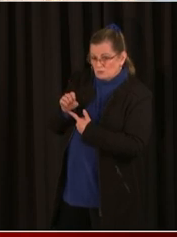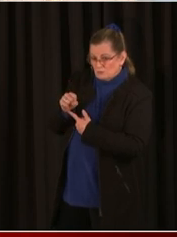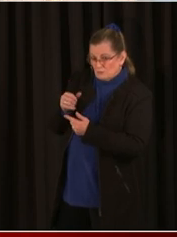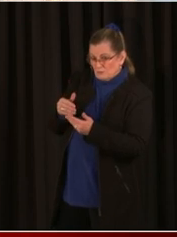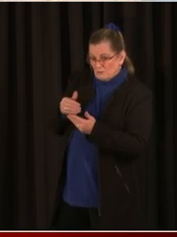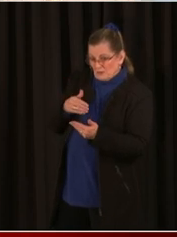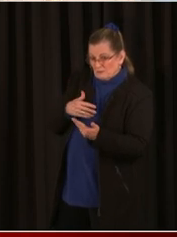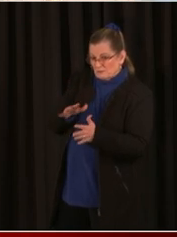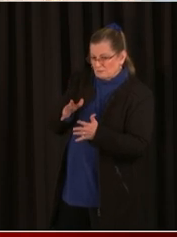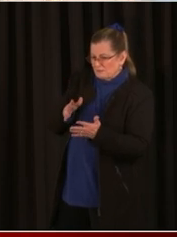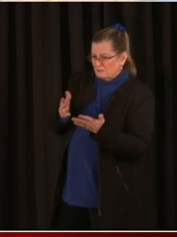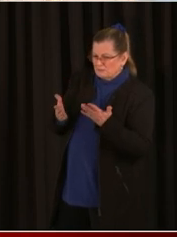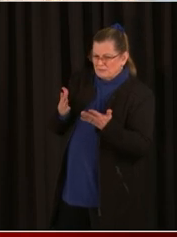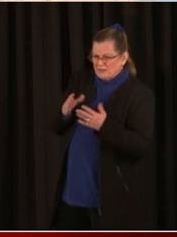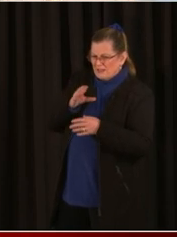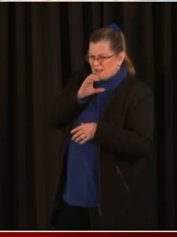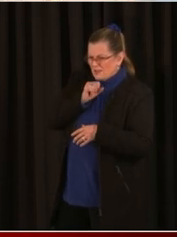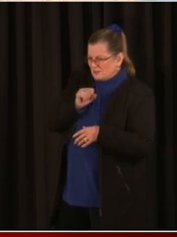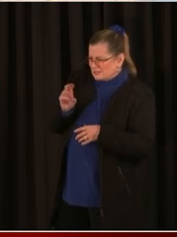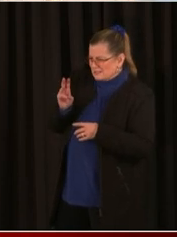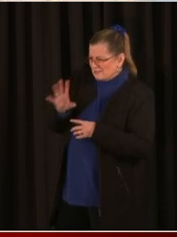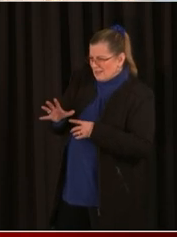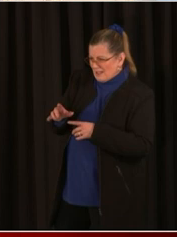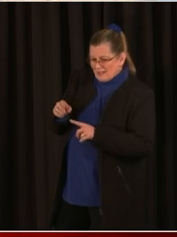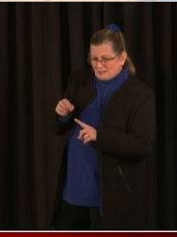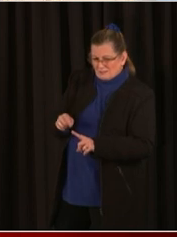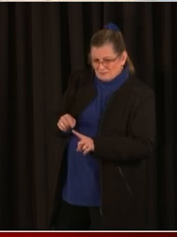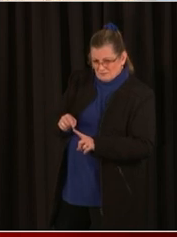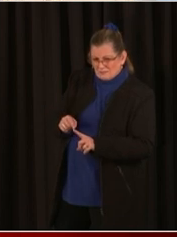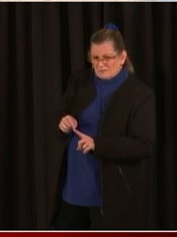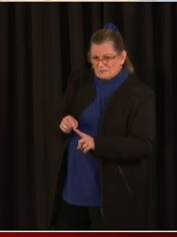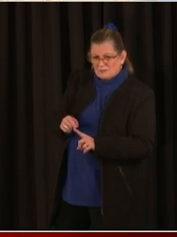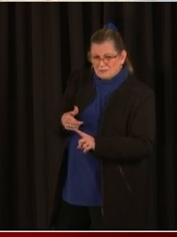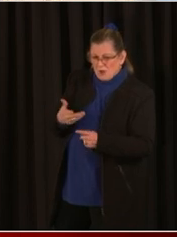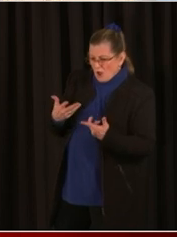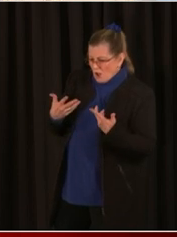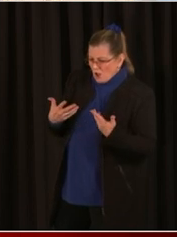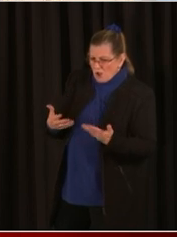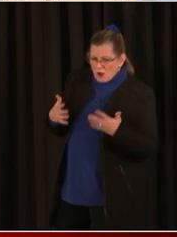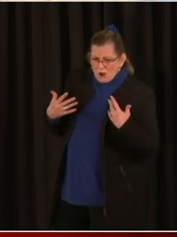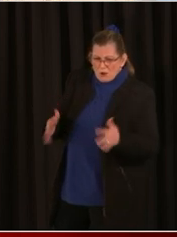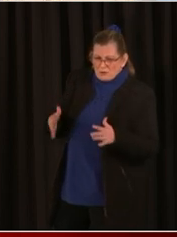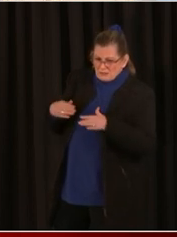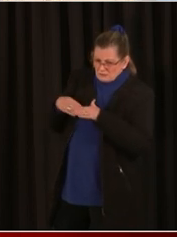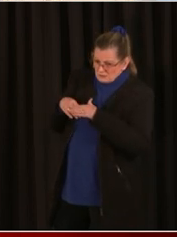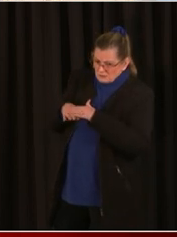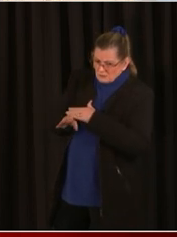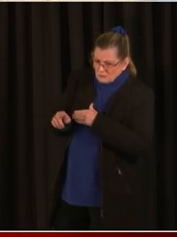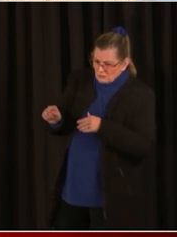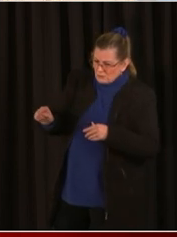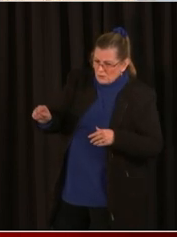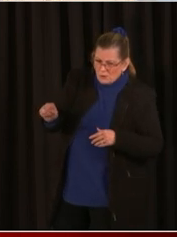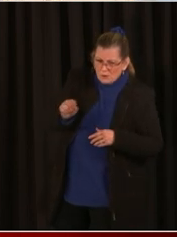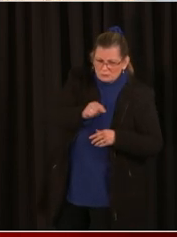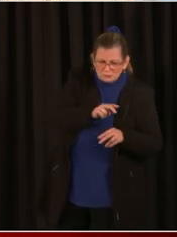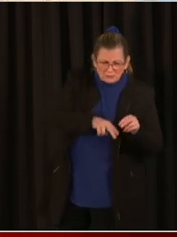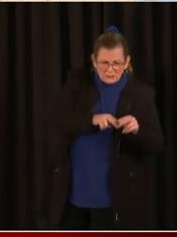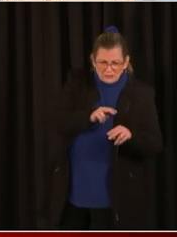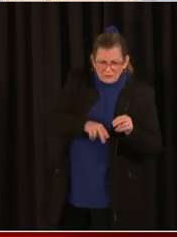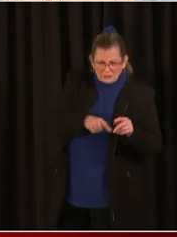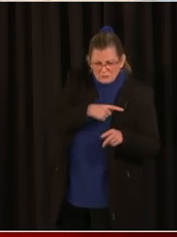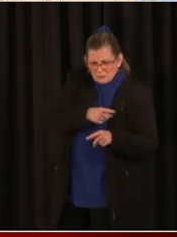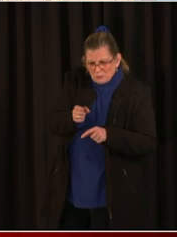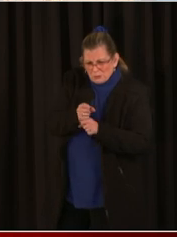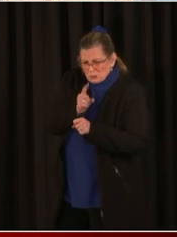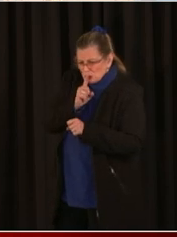gentleman who's probably over the age of 65. We have gone into those buildings to ensure that they have